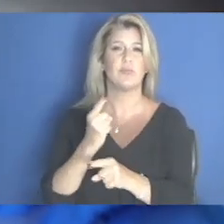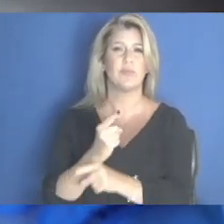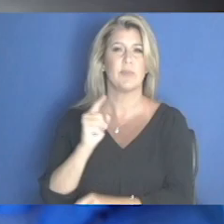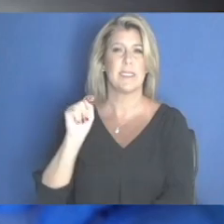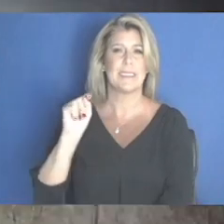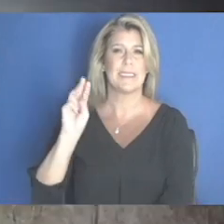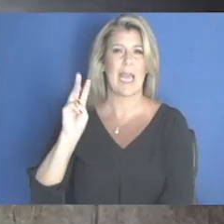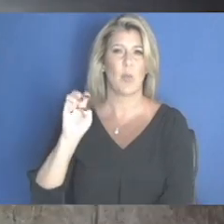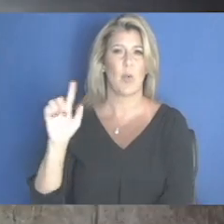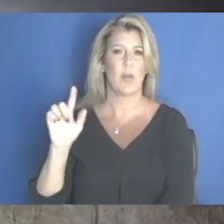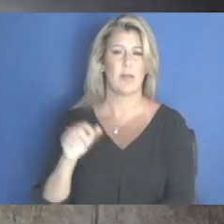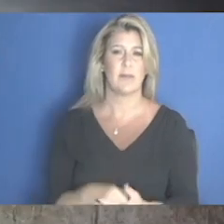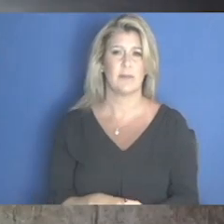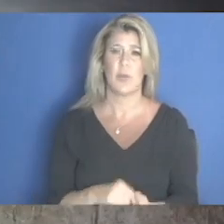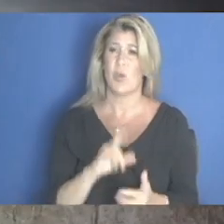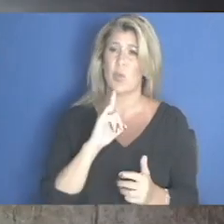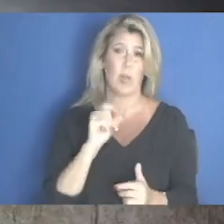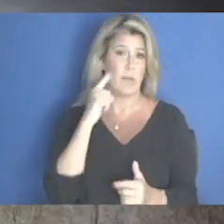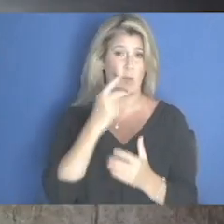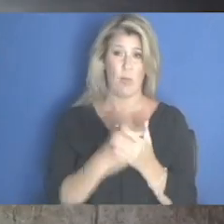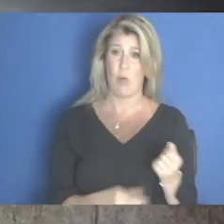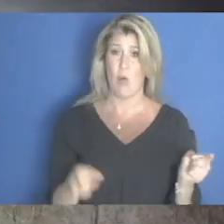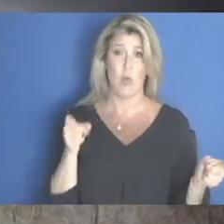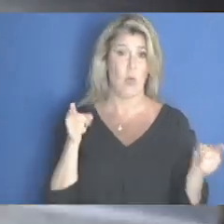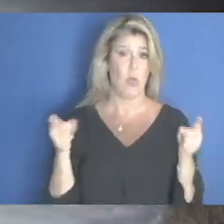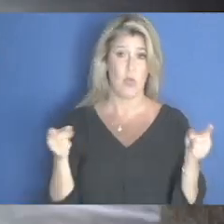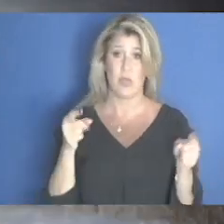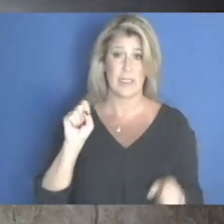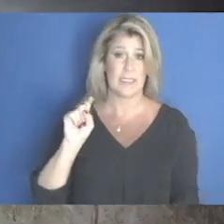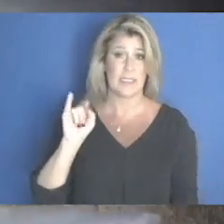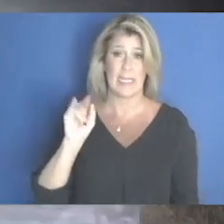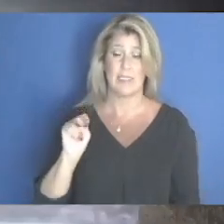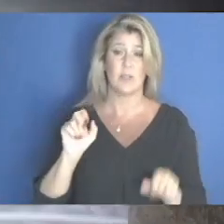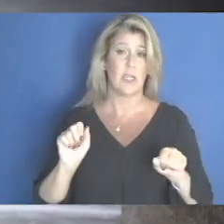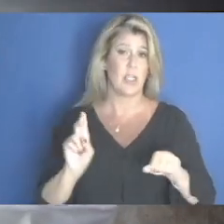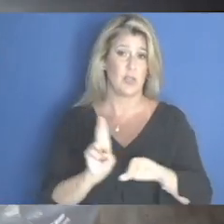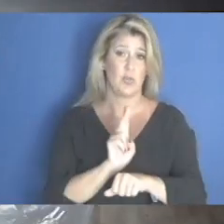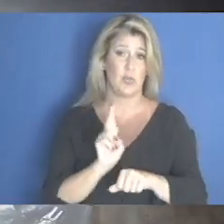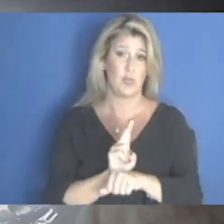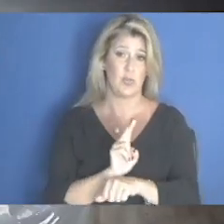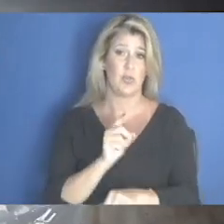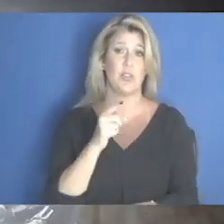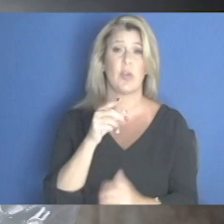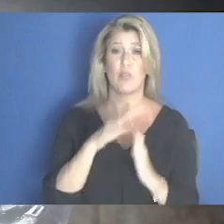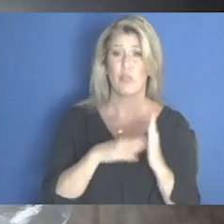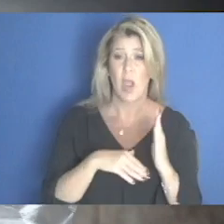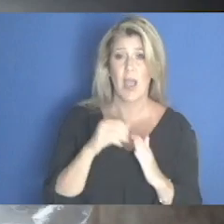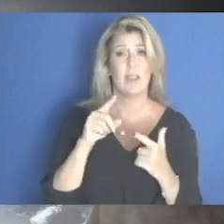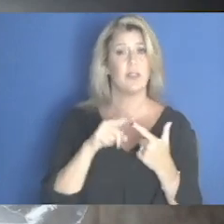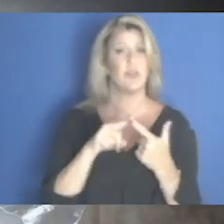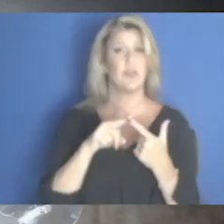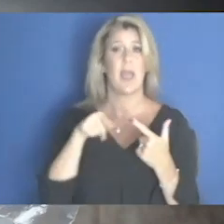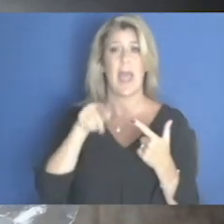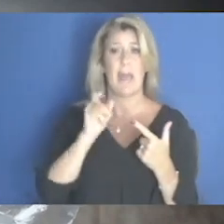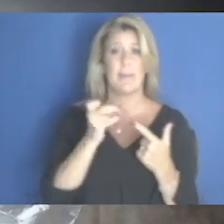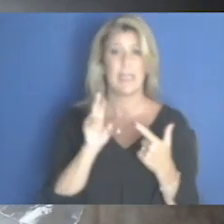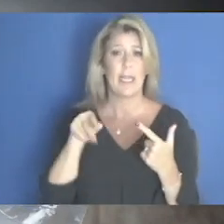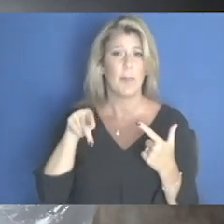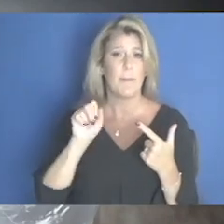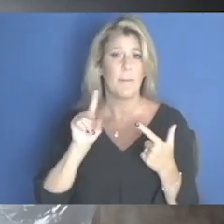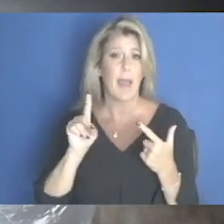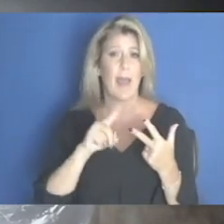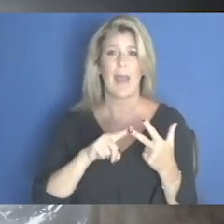But really, for both of these gel stains, you can use brushes, applicator pad, or some